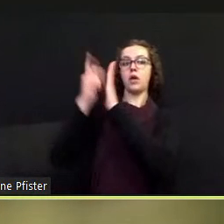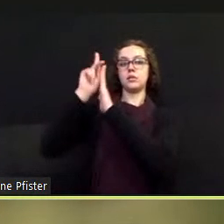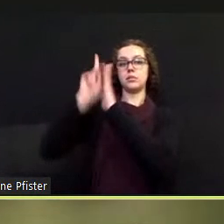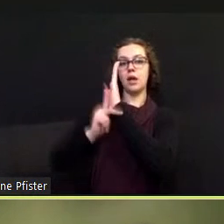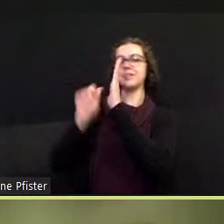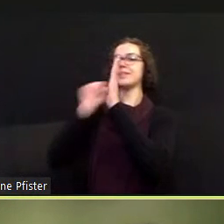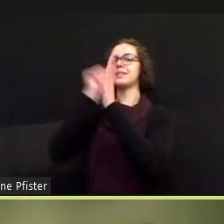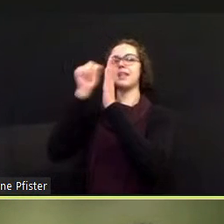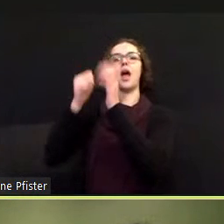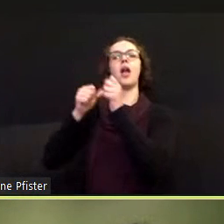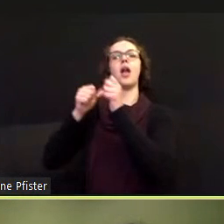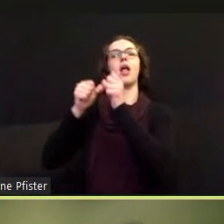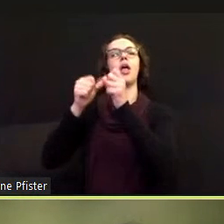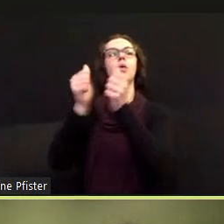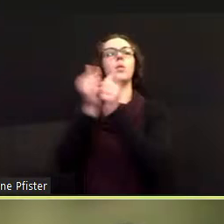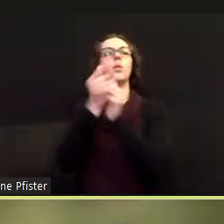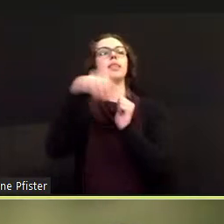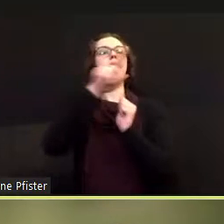community.